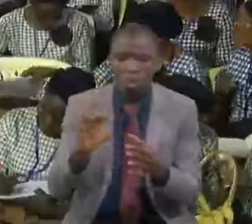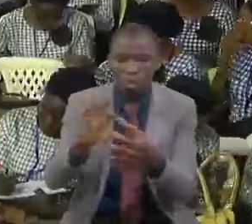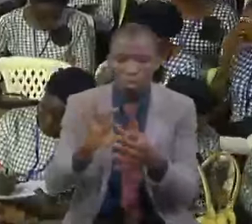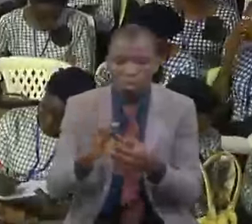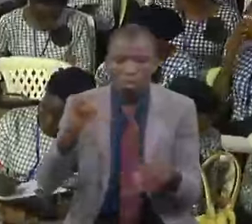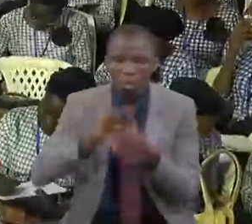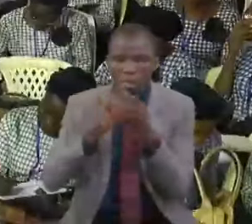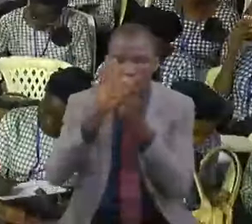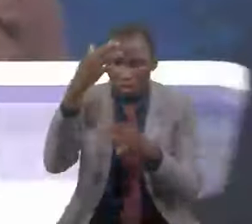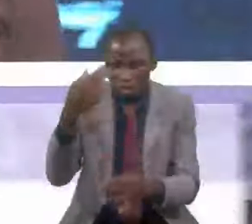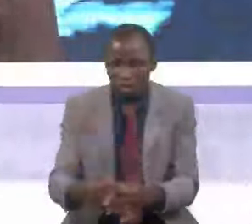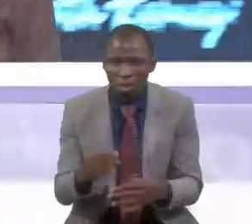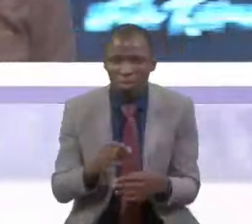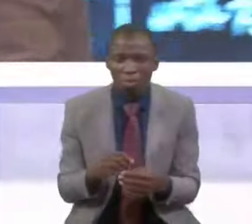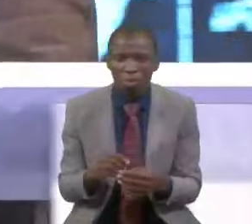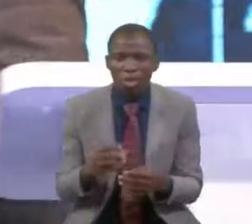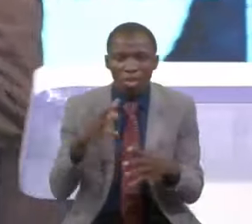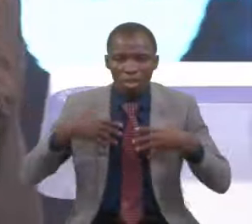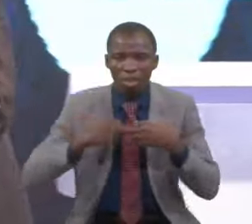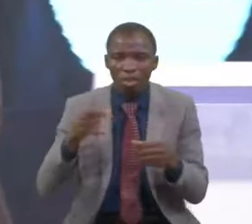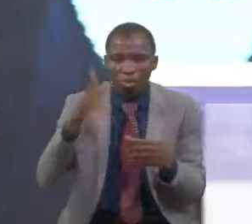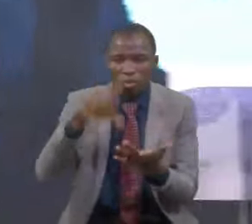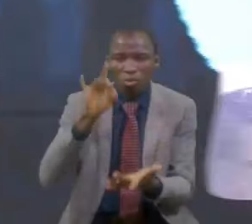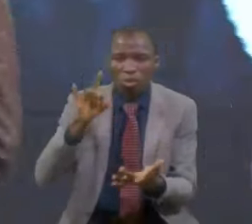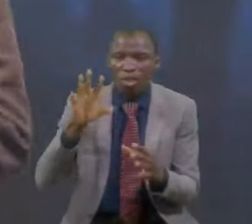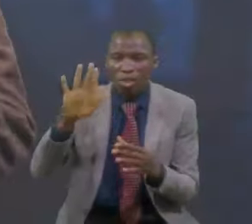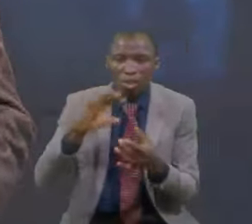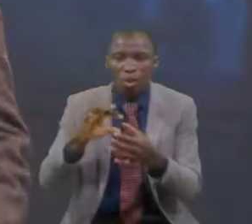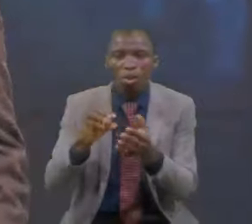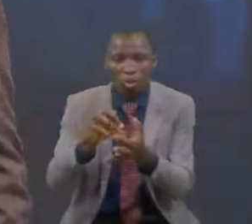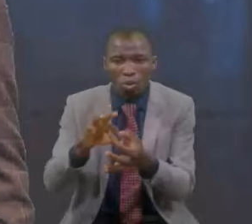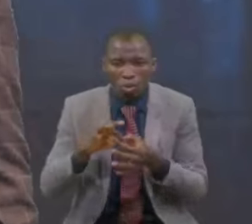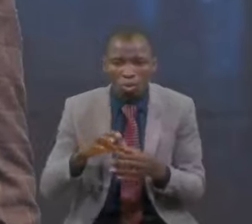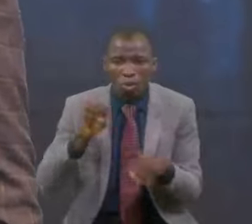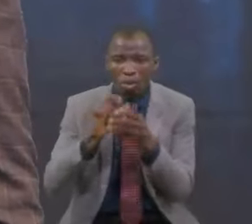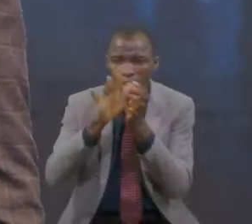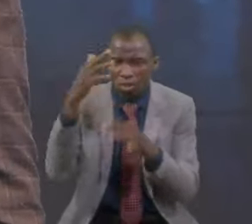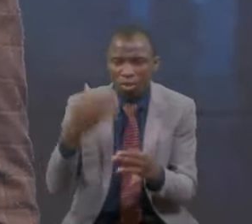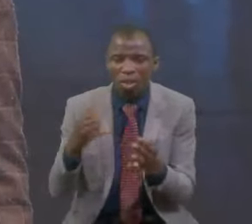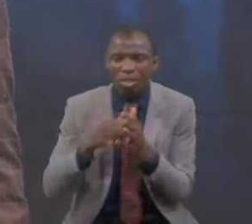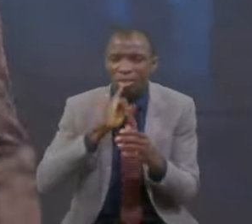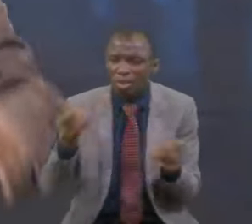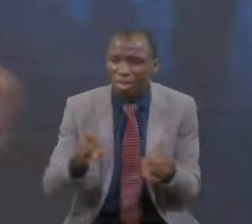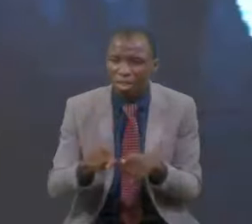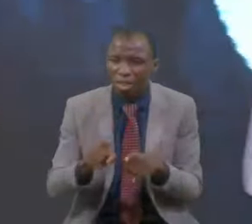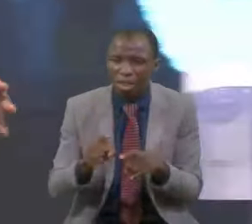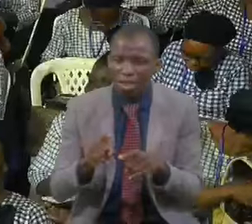your own. It's like, you know, the amen is coming from all the way far from